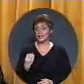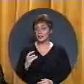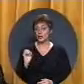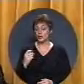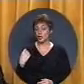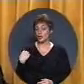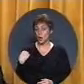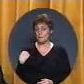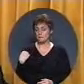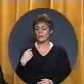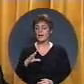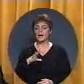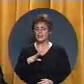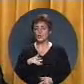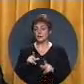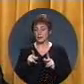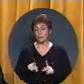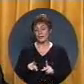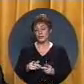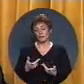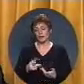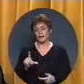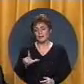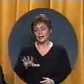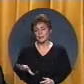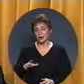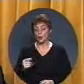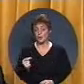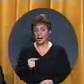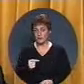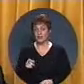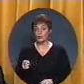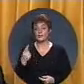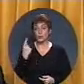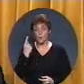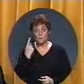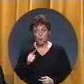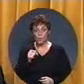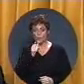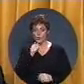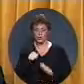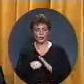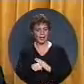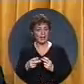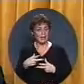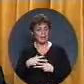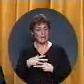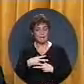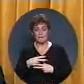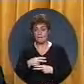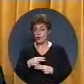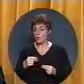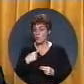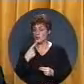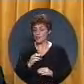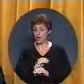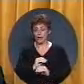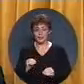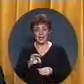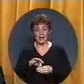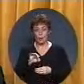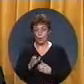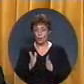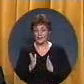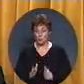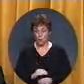Liberals opposite, who favour secrecy, who are happy to keep the taxpayer in the dark. And not surprisingly, they belong to the Federal Liberal Party,